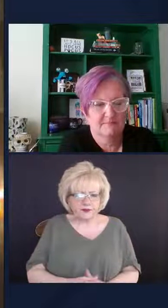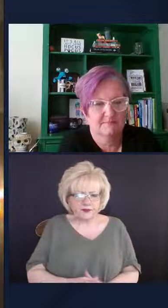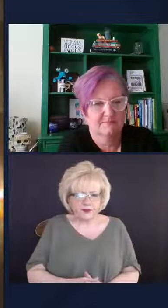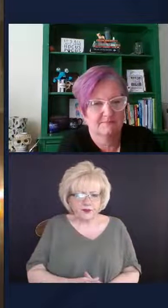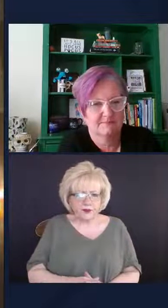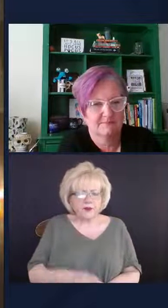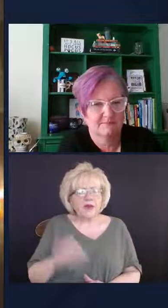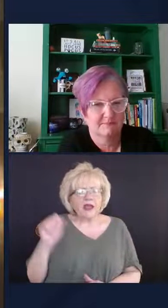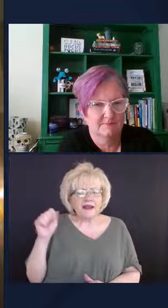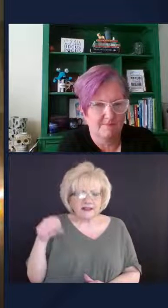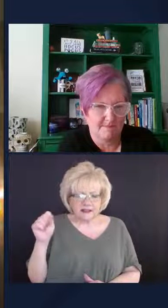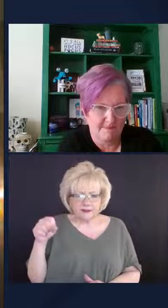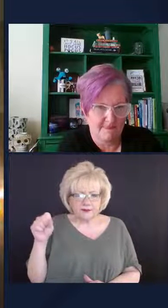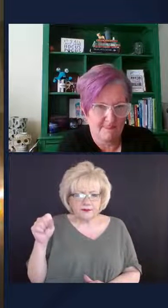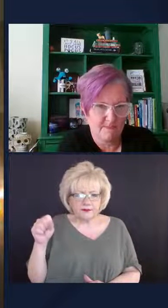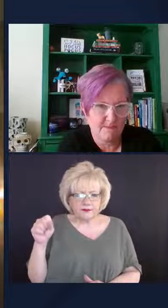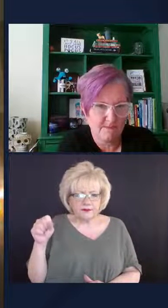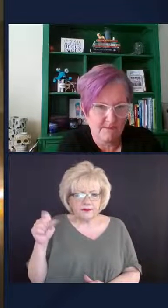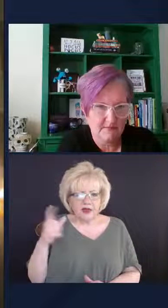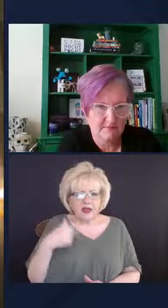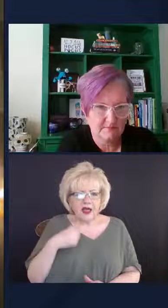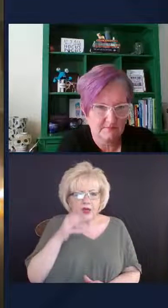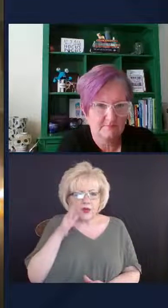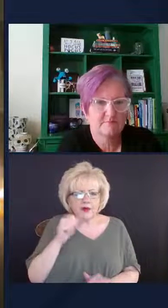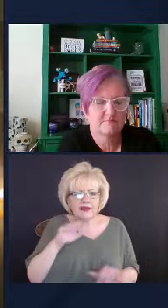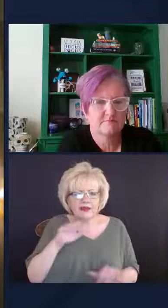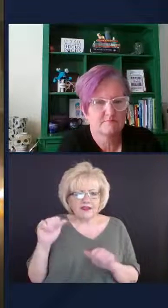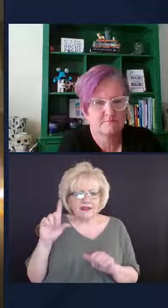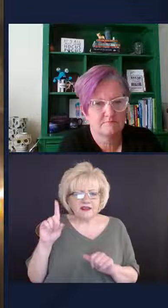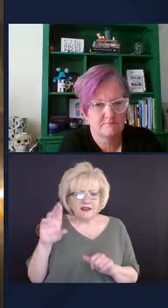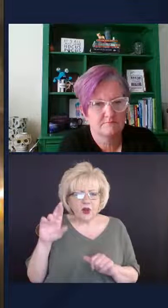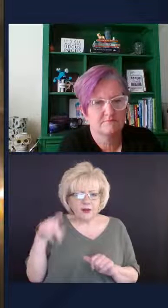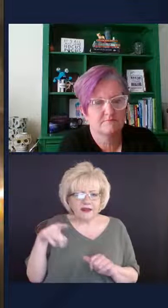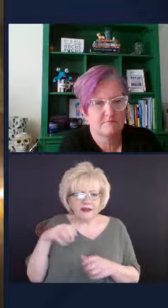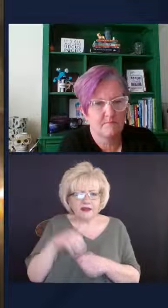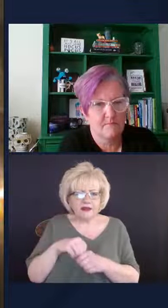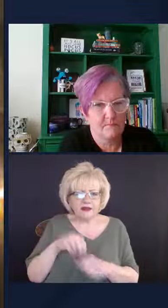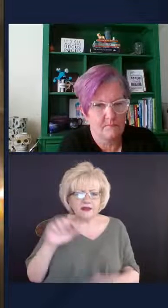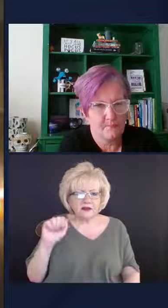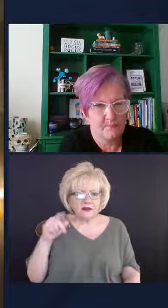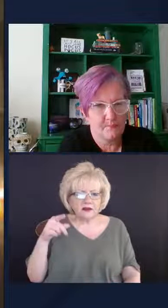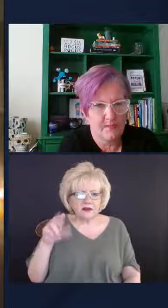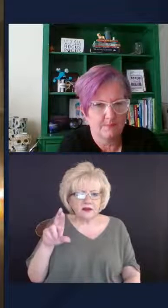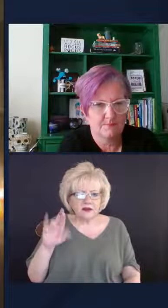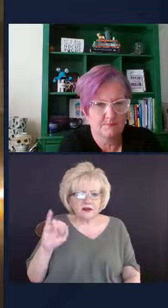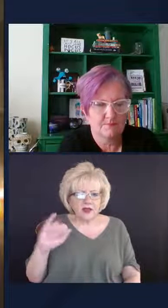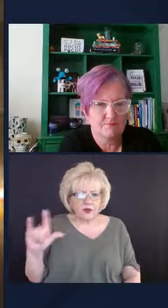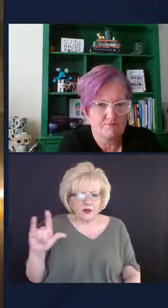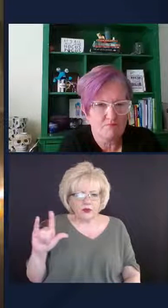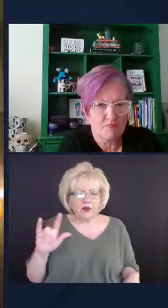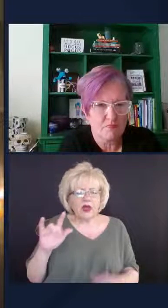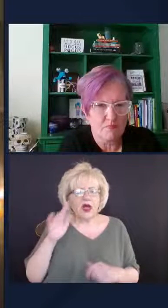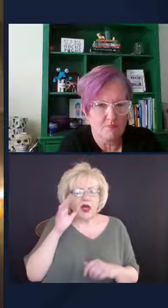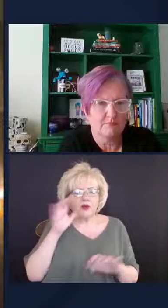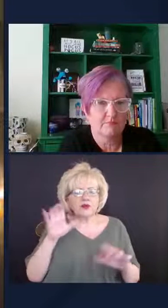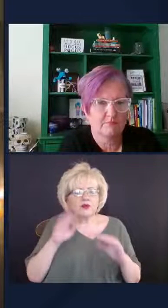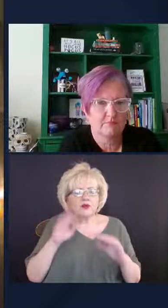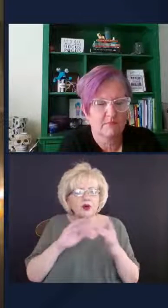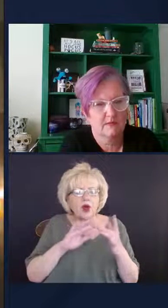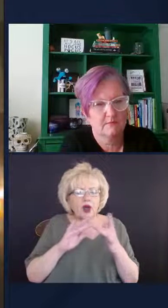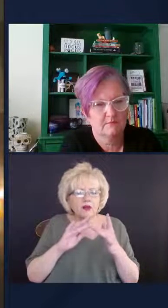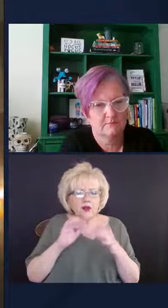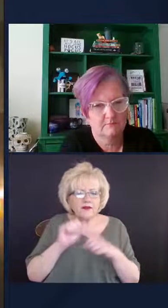yeah, so I am leaving DRP in April, and I will be doing more online work and